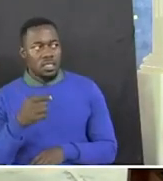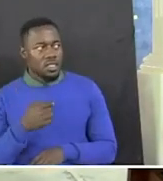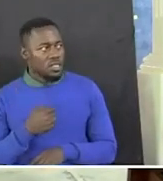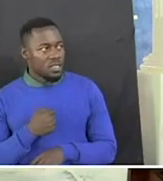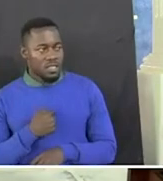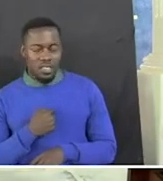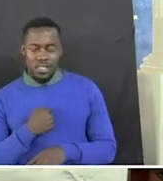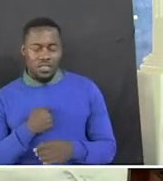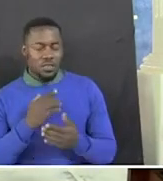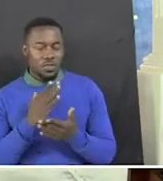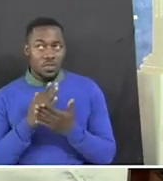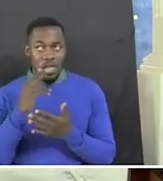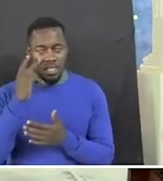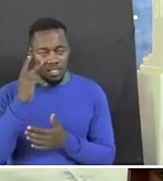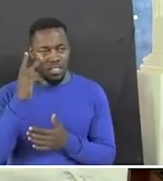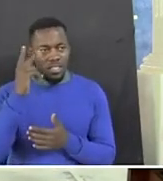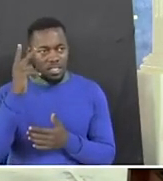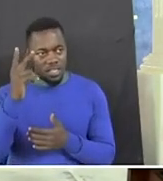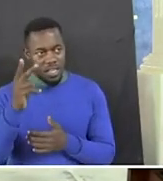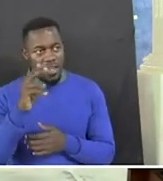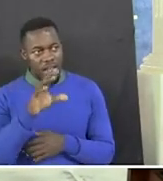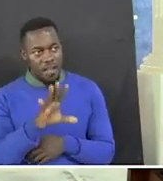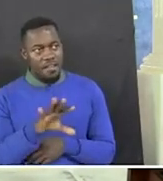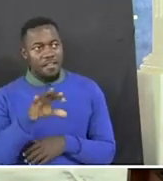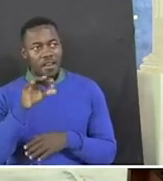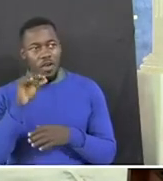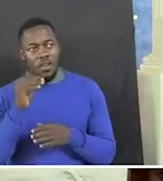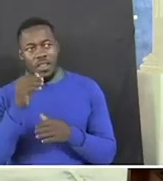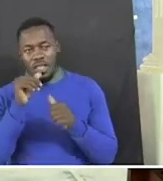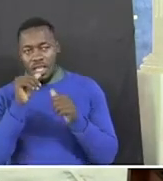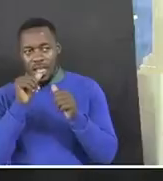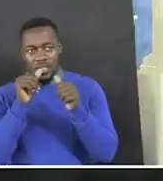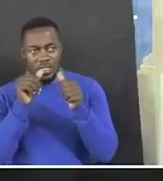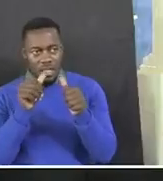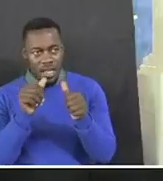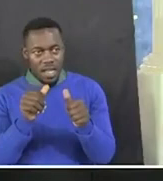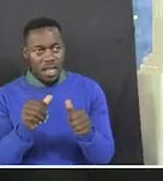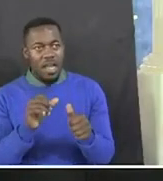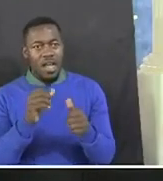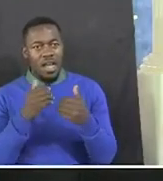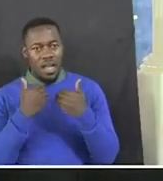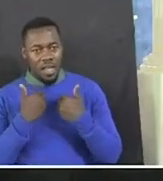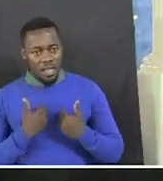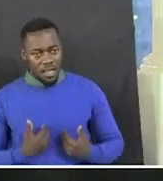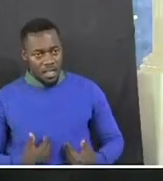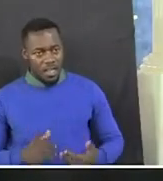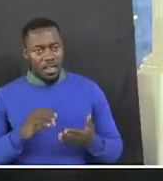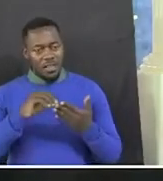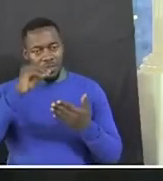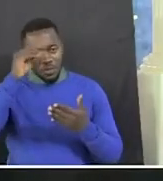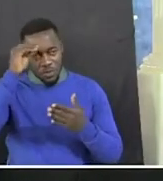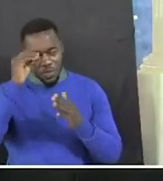each day I found the answer I love to